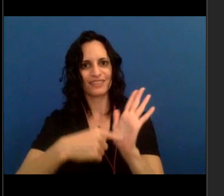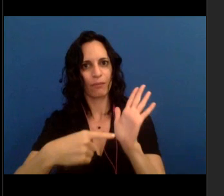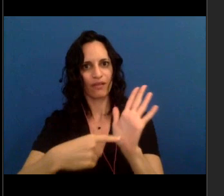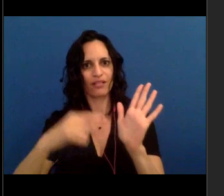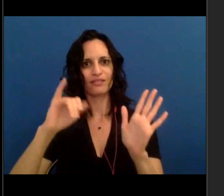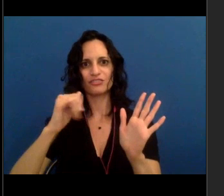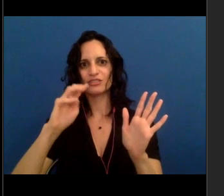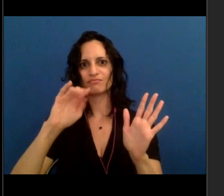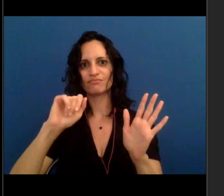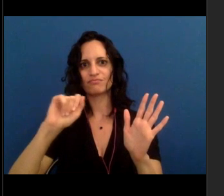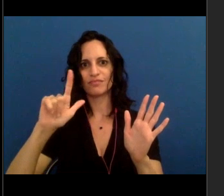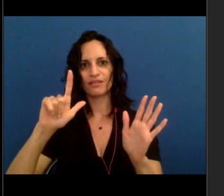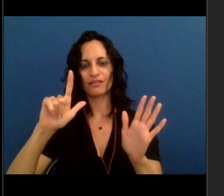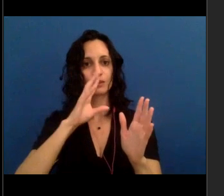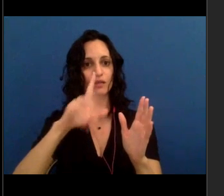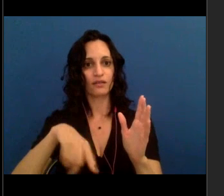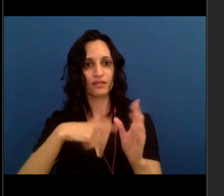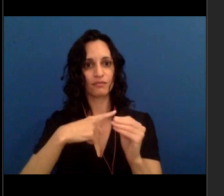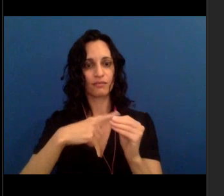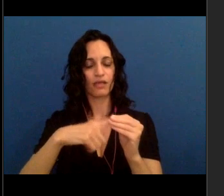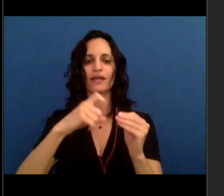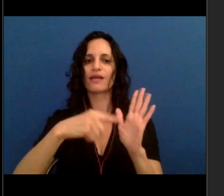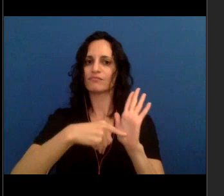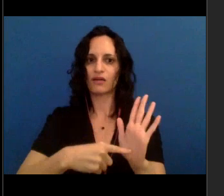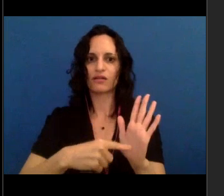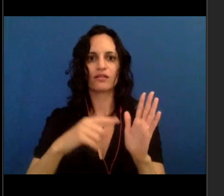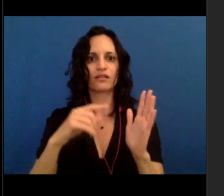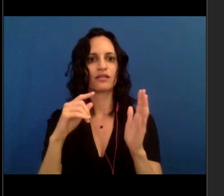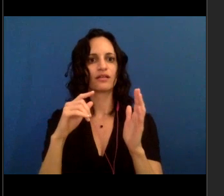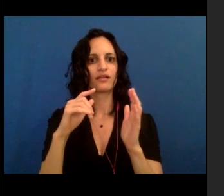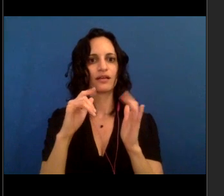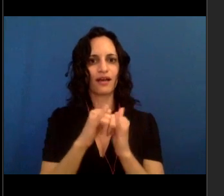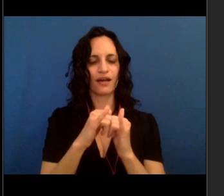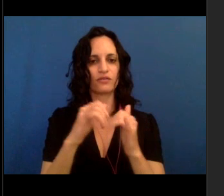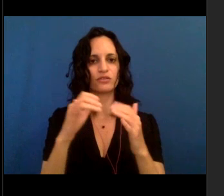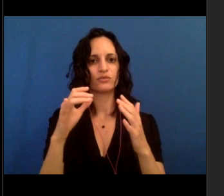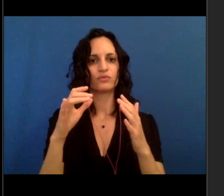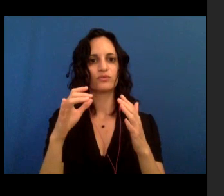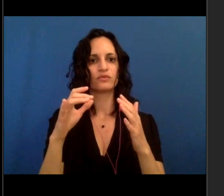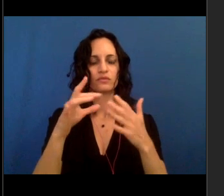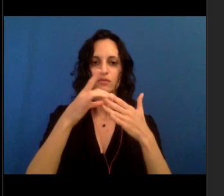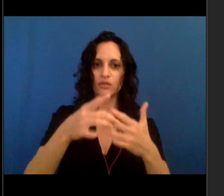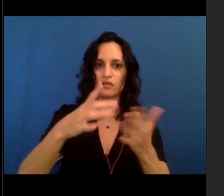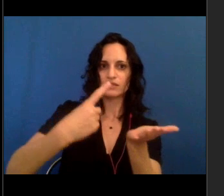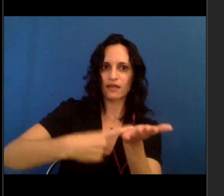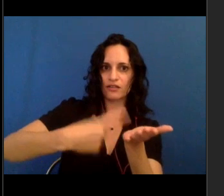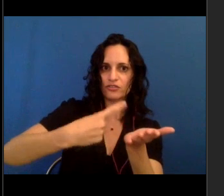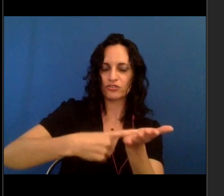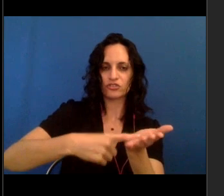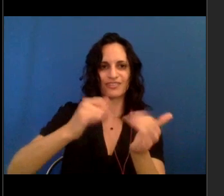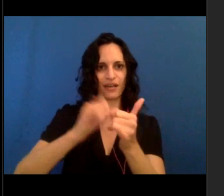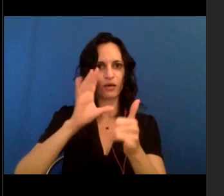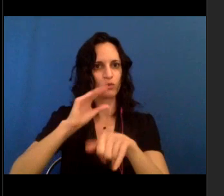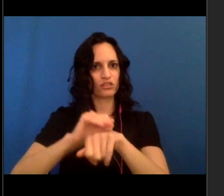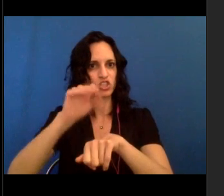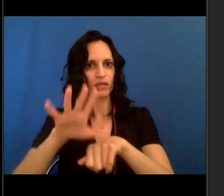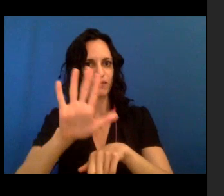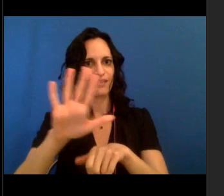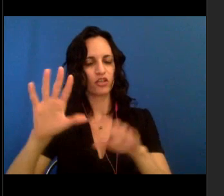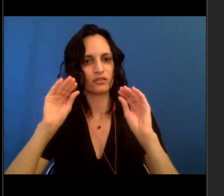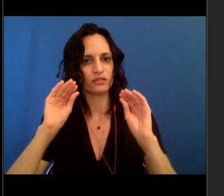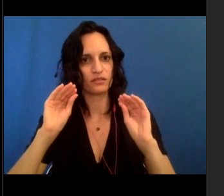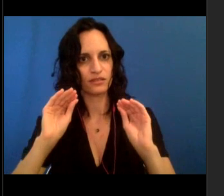in grad courses, they can be modeling how do we discuss positionality and how it shapes our research and our teaching. And this is especially important for faculty